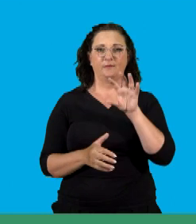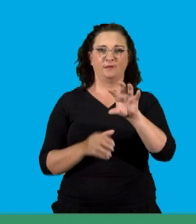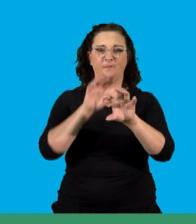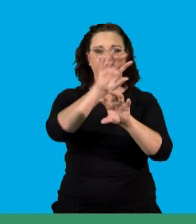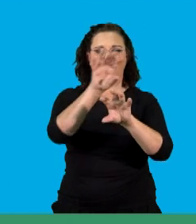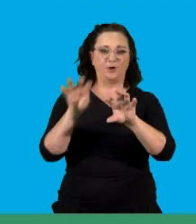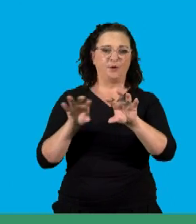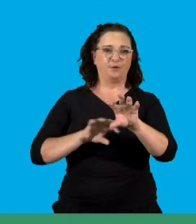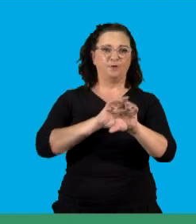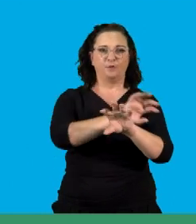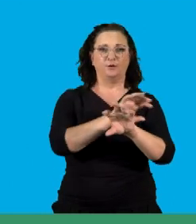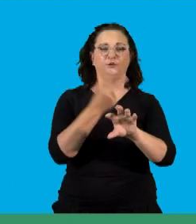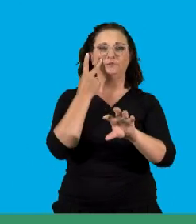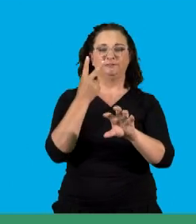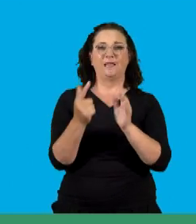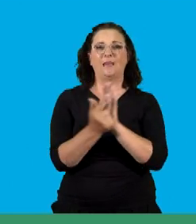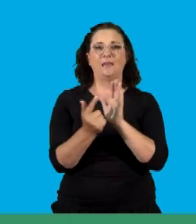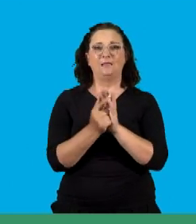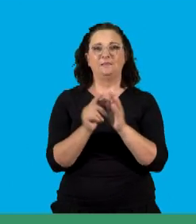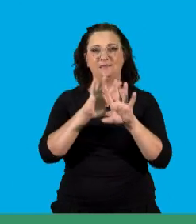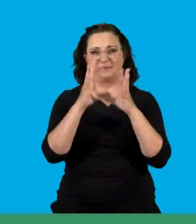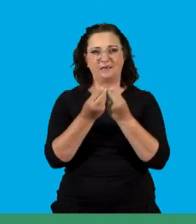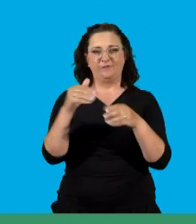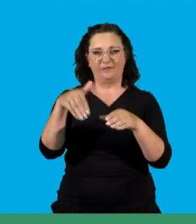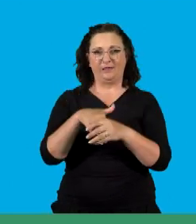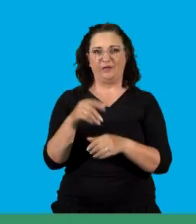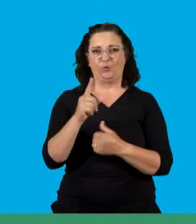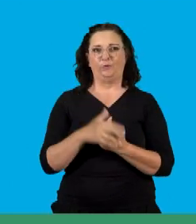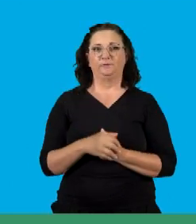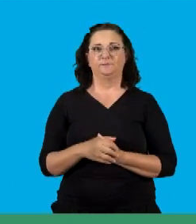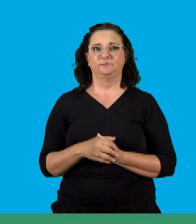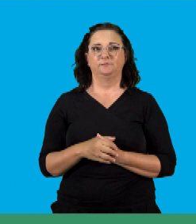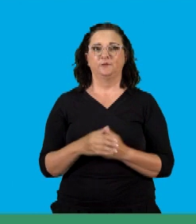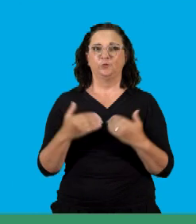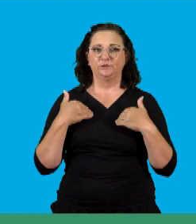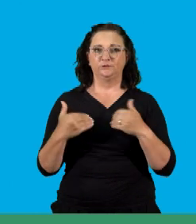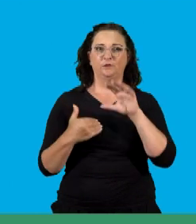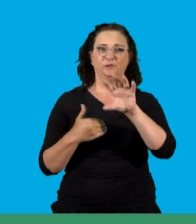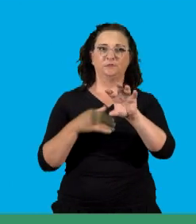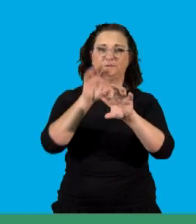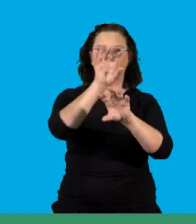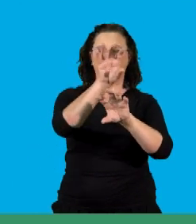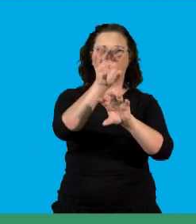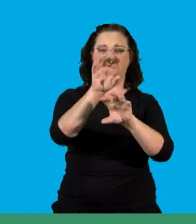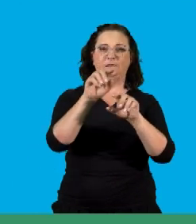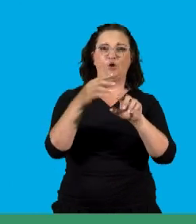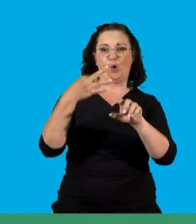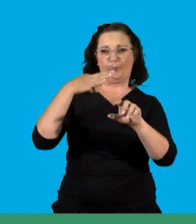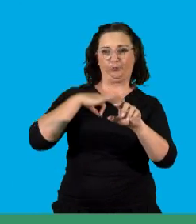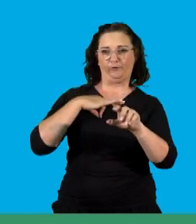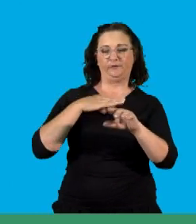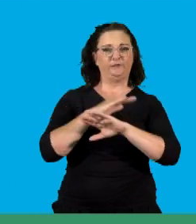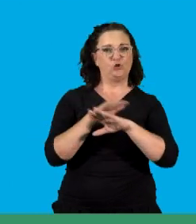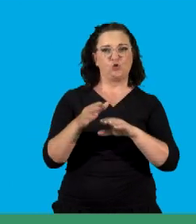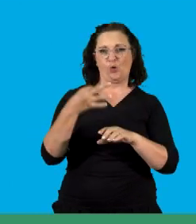at the mind map. This is an overview of what our lesson unpacked. We first started with the differences between profit and